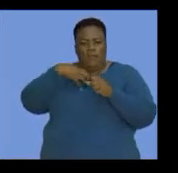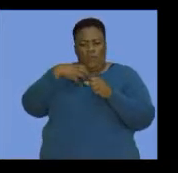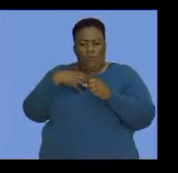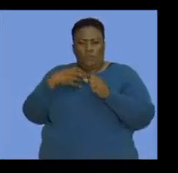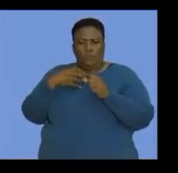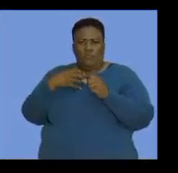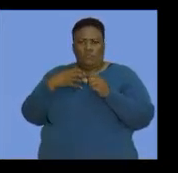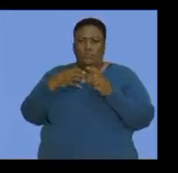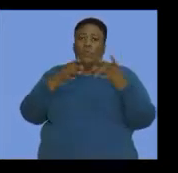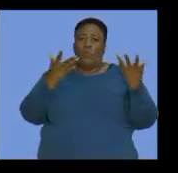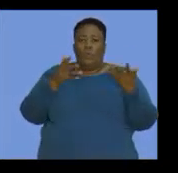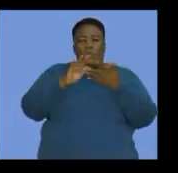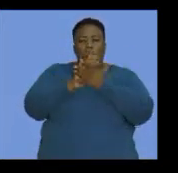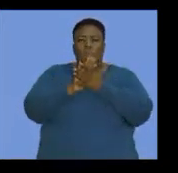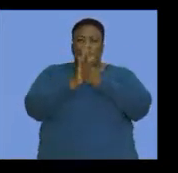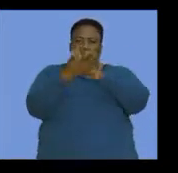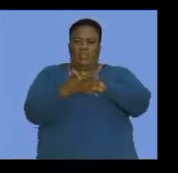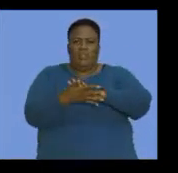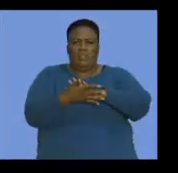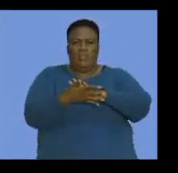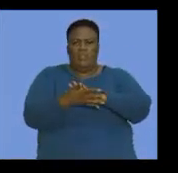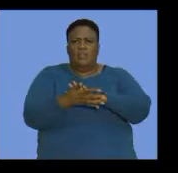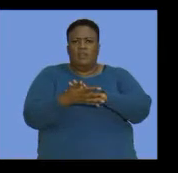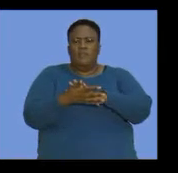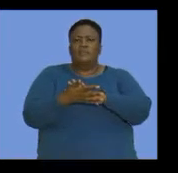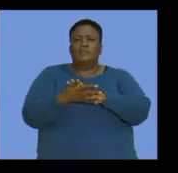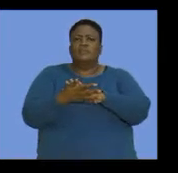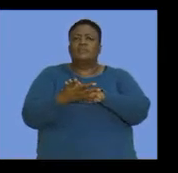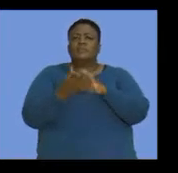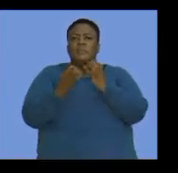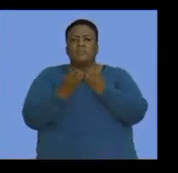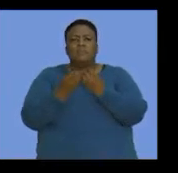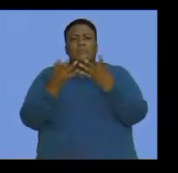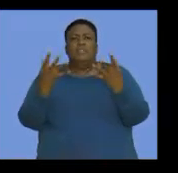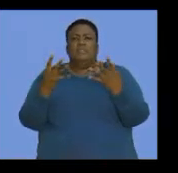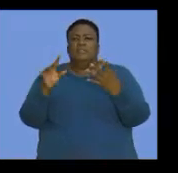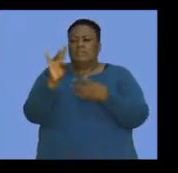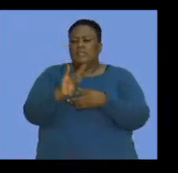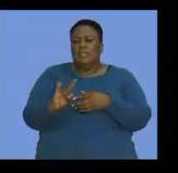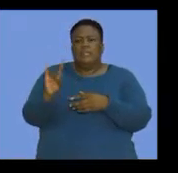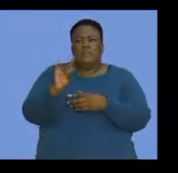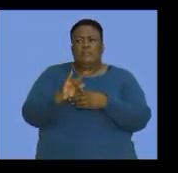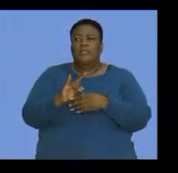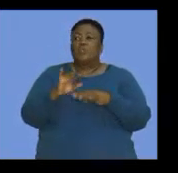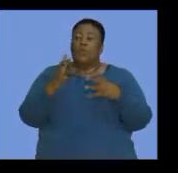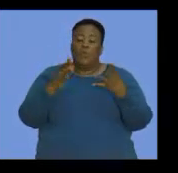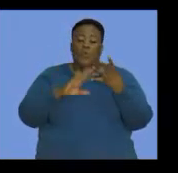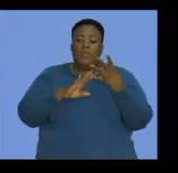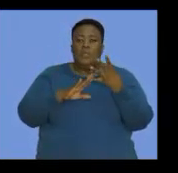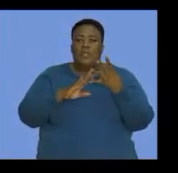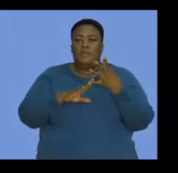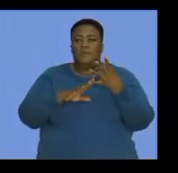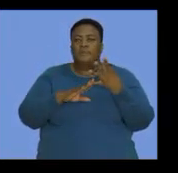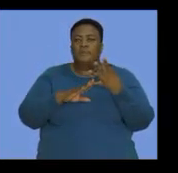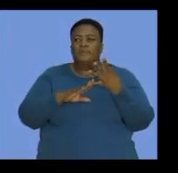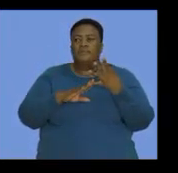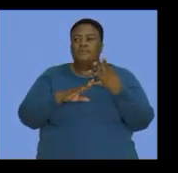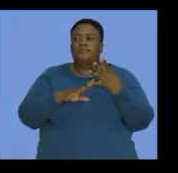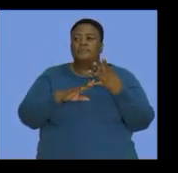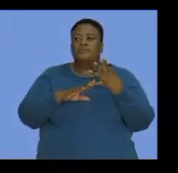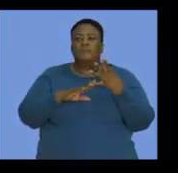we are destroying the habitats of a large number of species. Or D, recreational